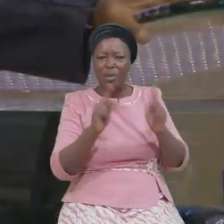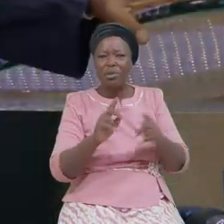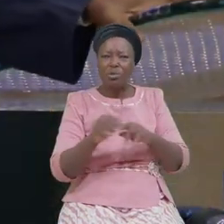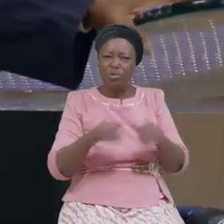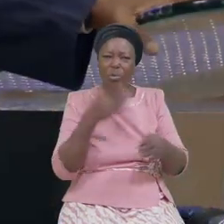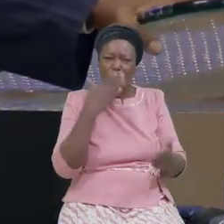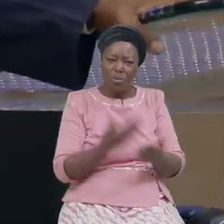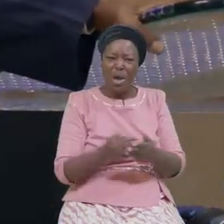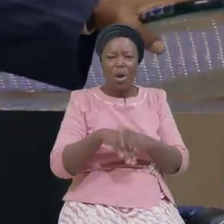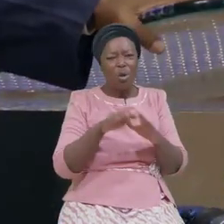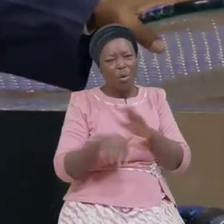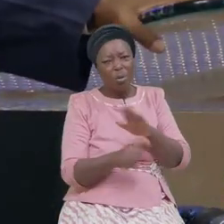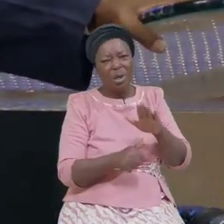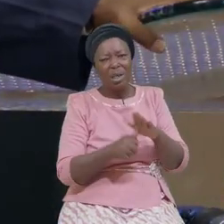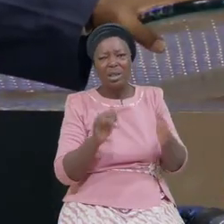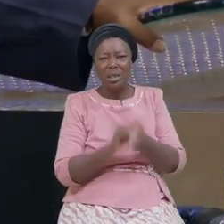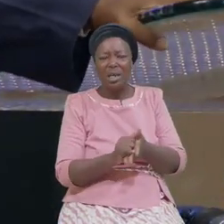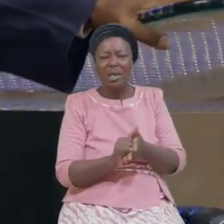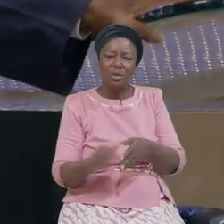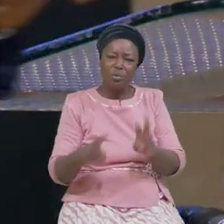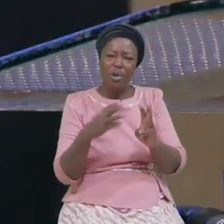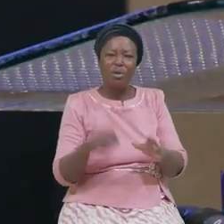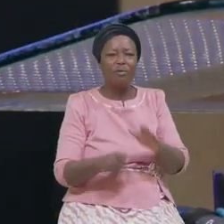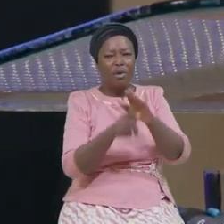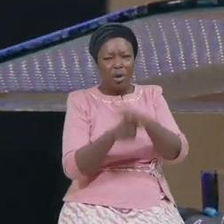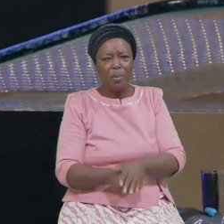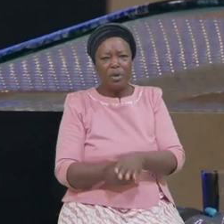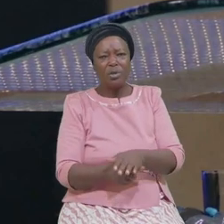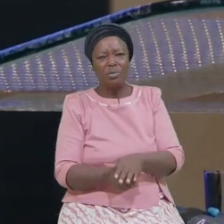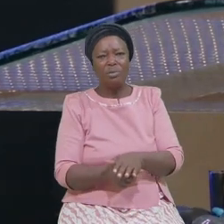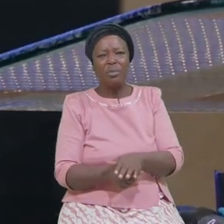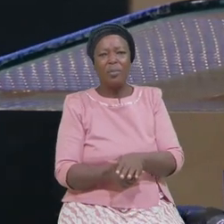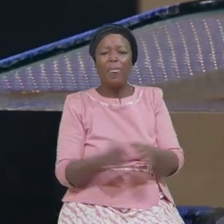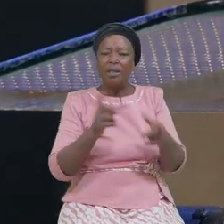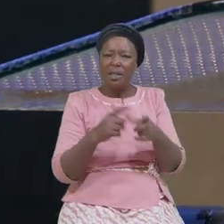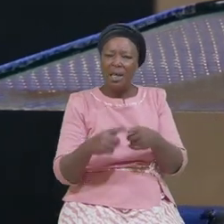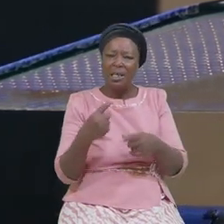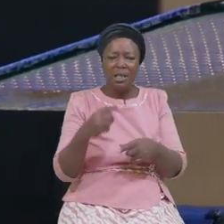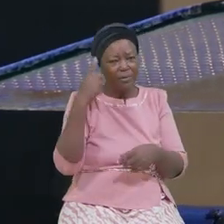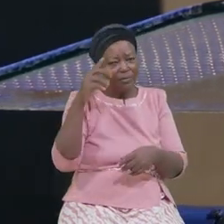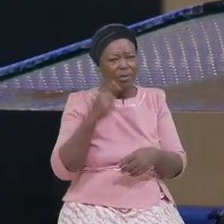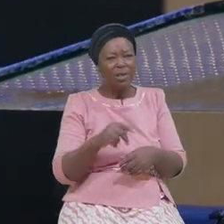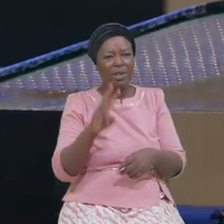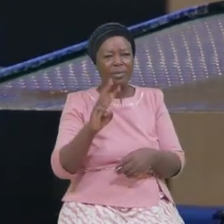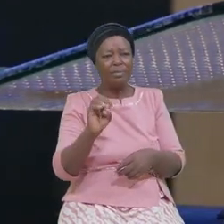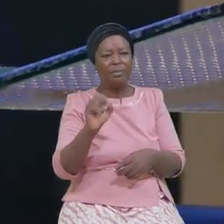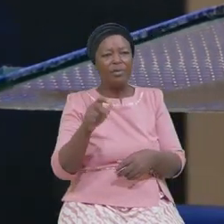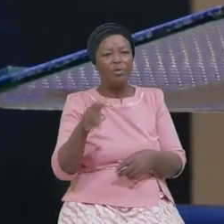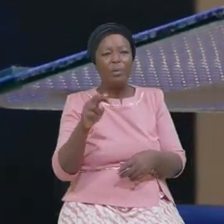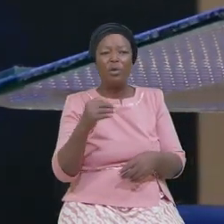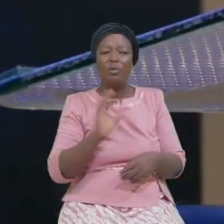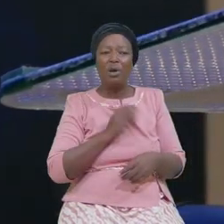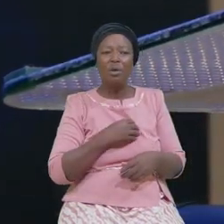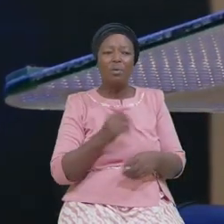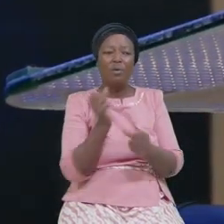that system of intimidation. It says, for the weapons of our warfare are